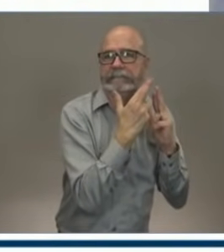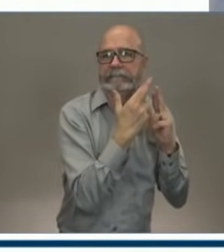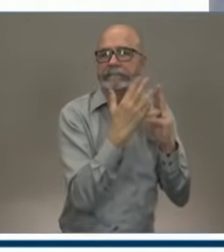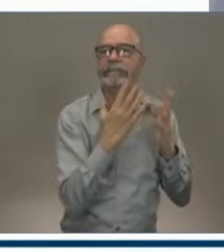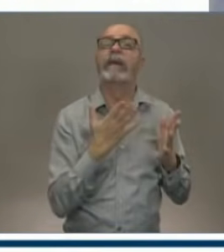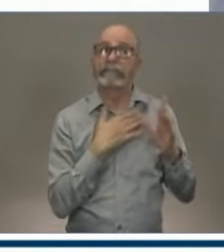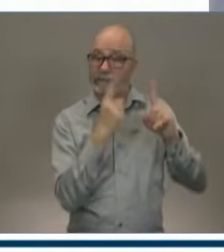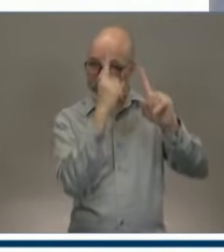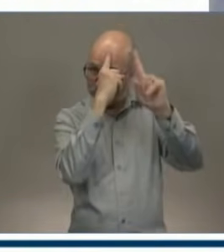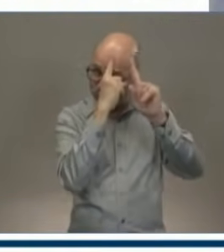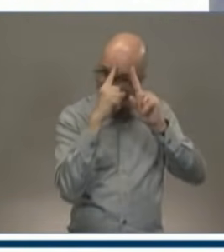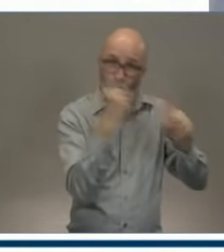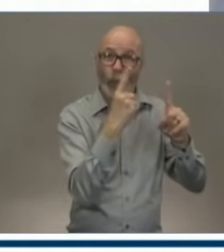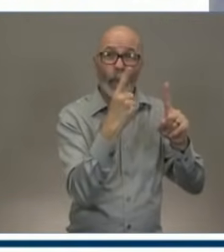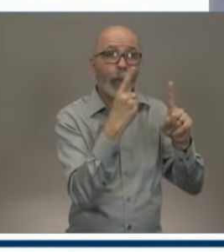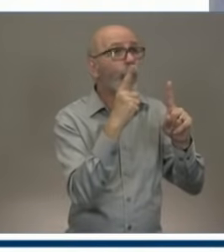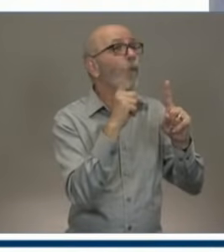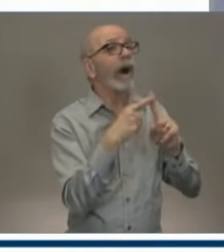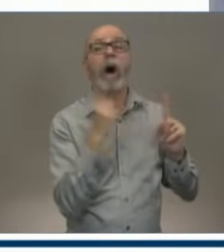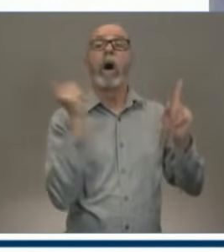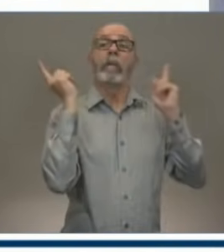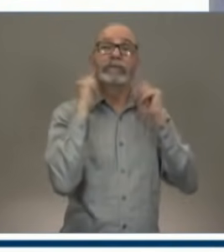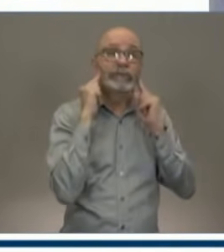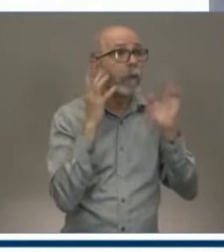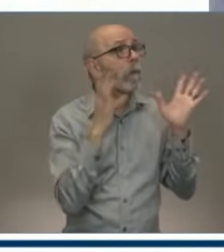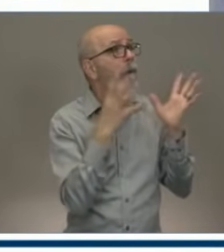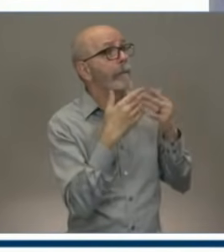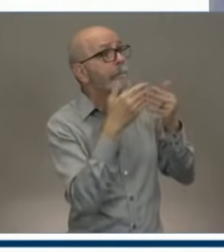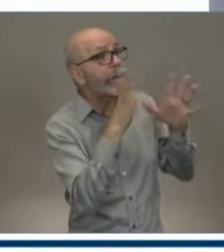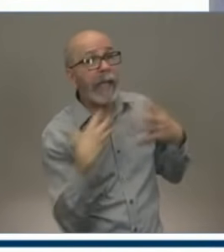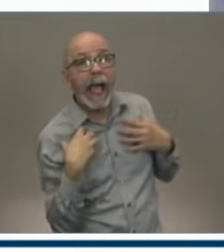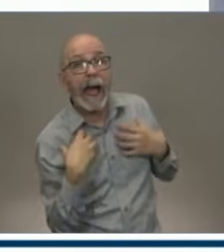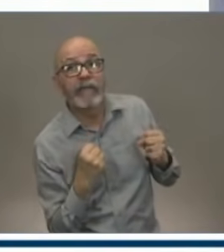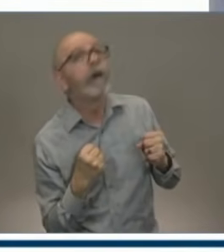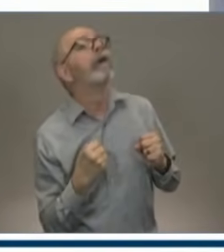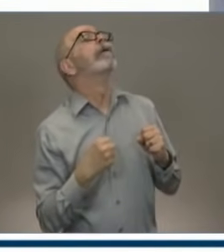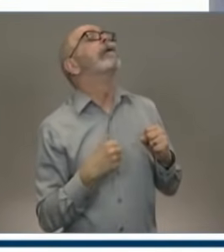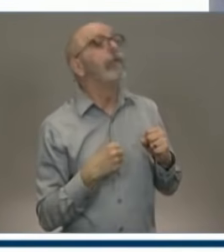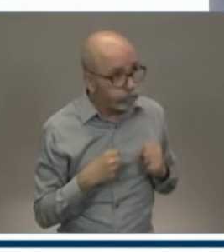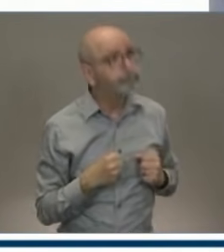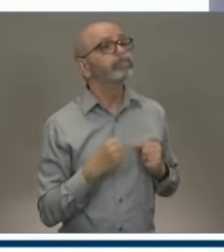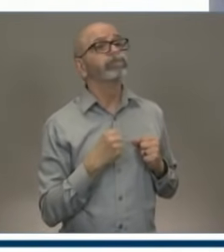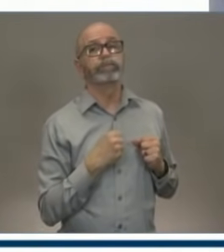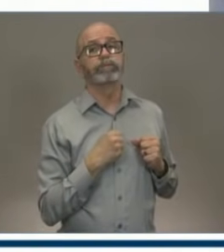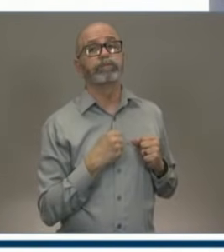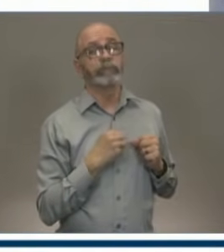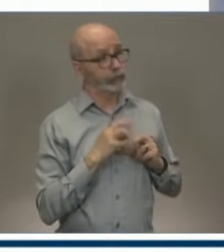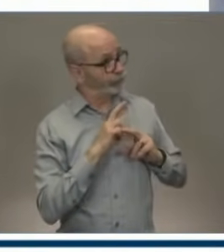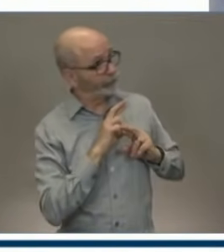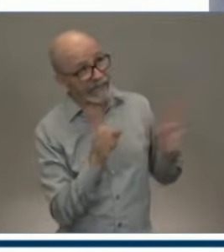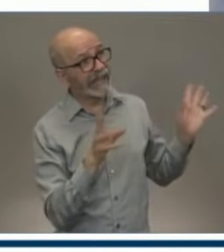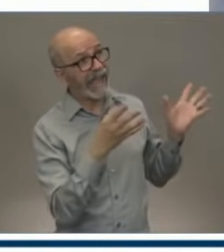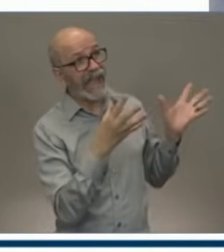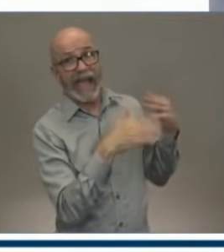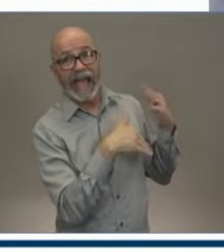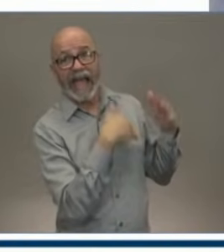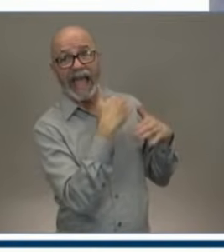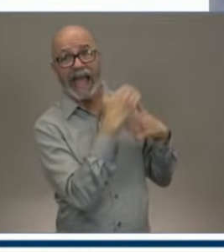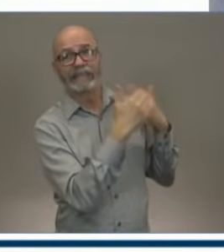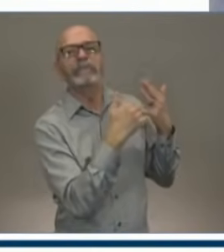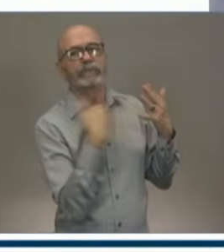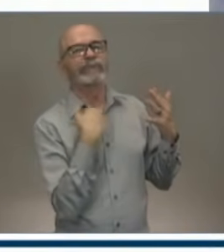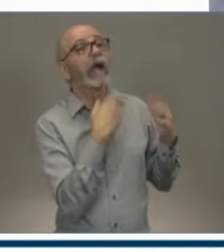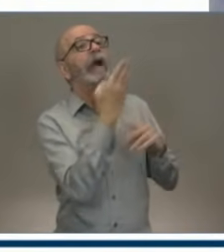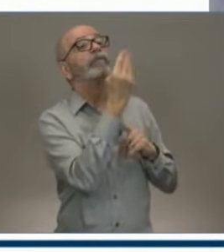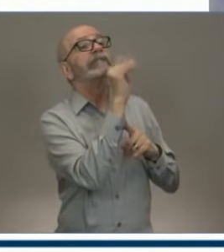soon as public health gives us the go-ahead, that New Brunswickers will be able to come without having to self-isolate here. But that'll be some time out,